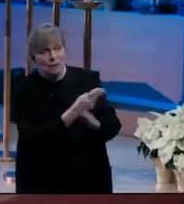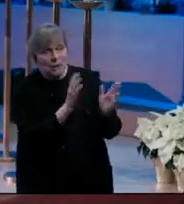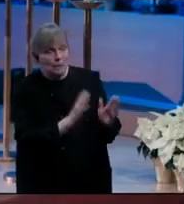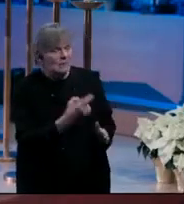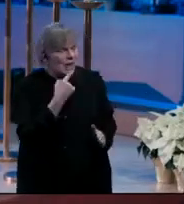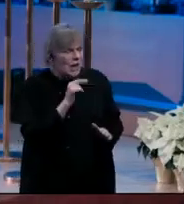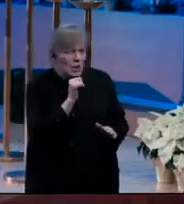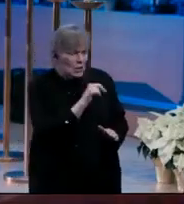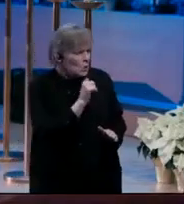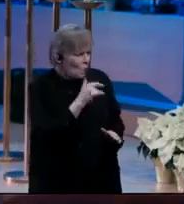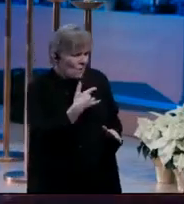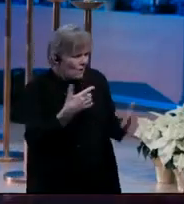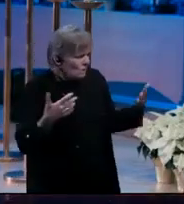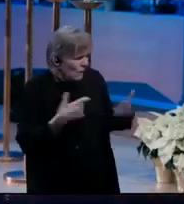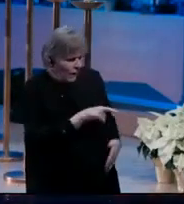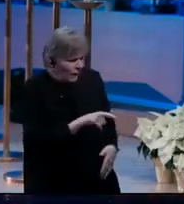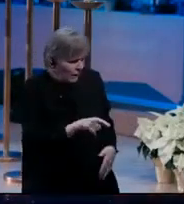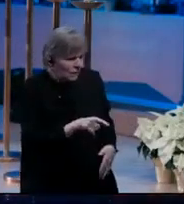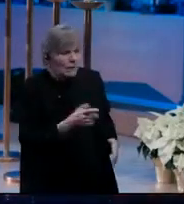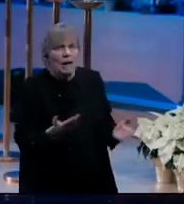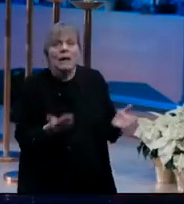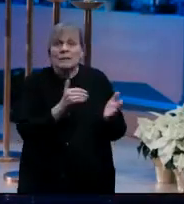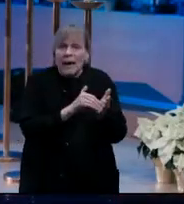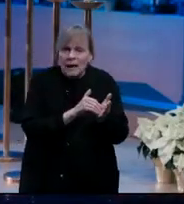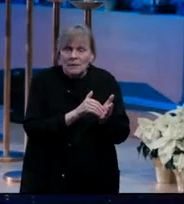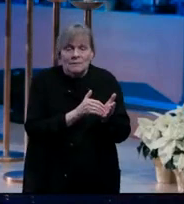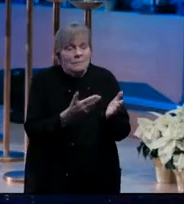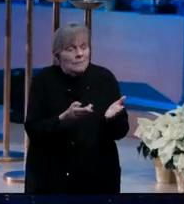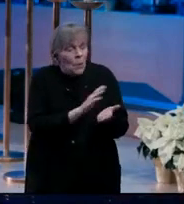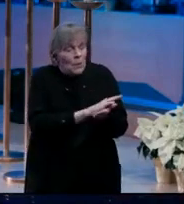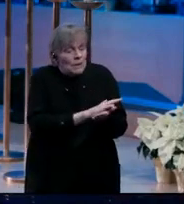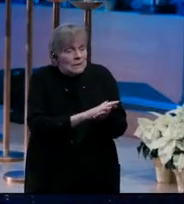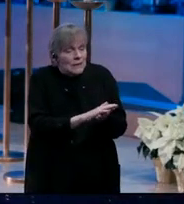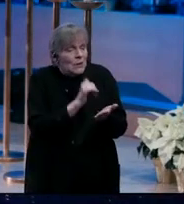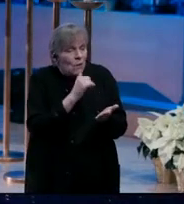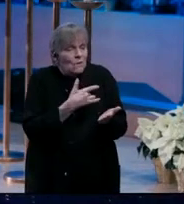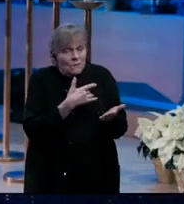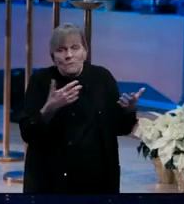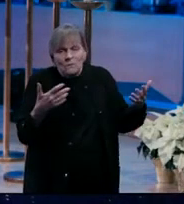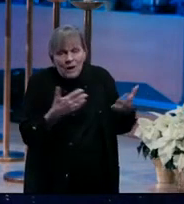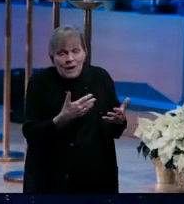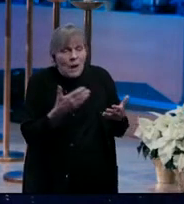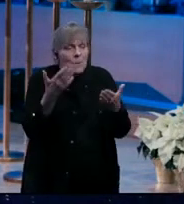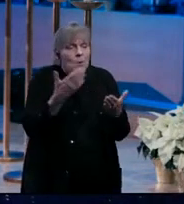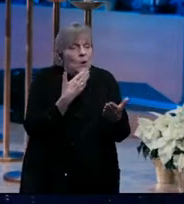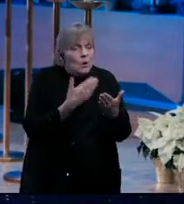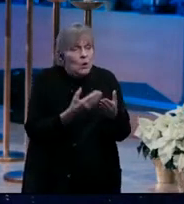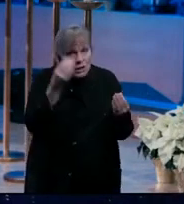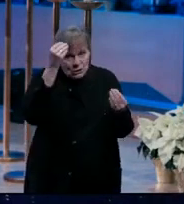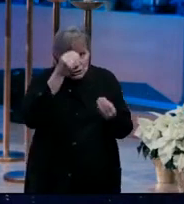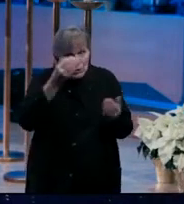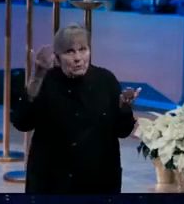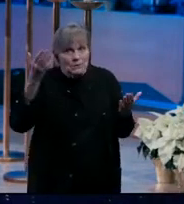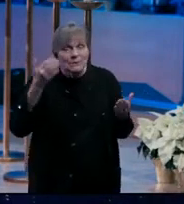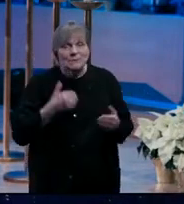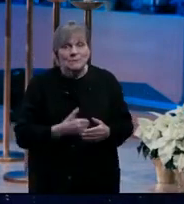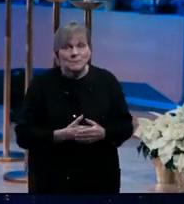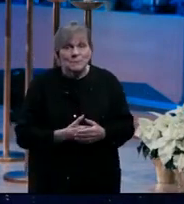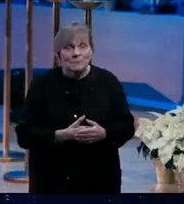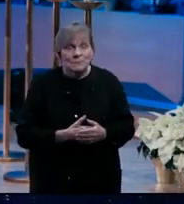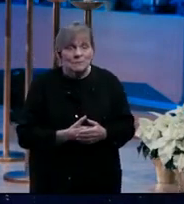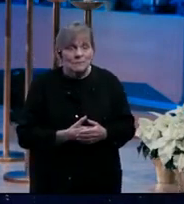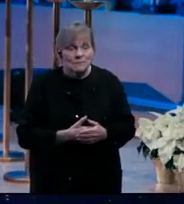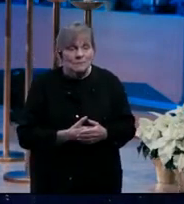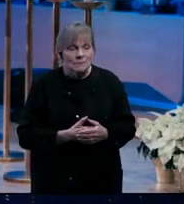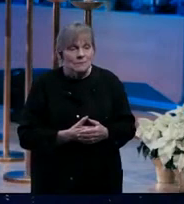shepherds and says, don't be afraid. Again, because here comes holiness, don't be afraid. I bring you good news that will